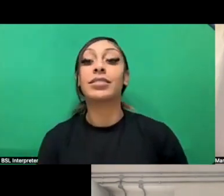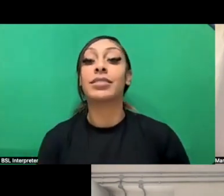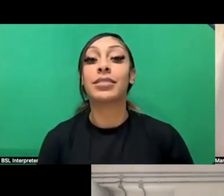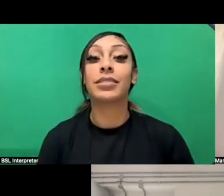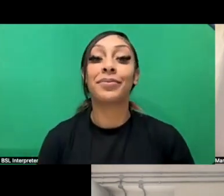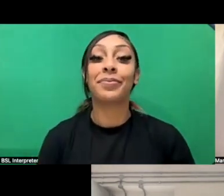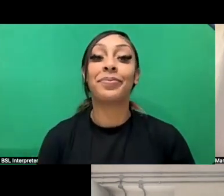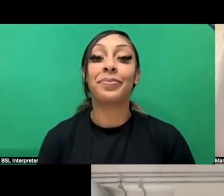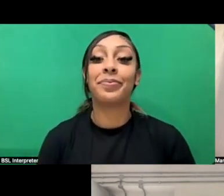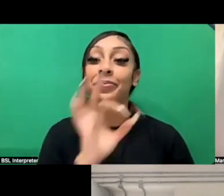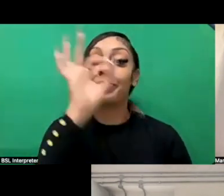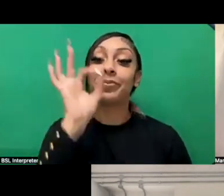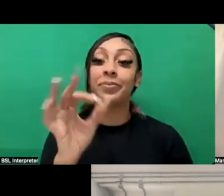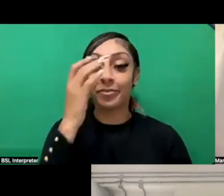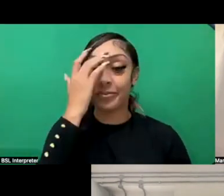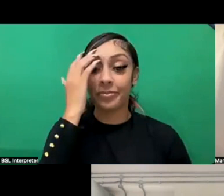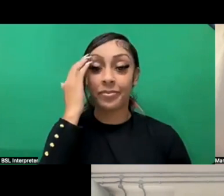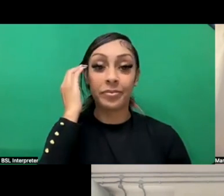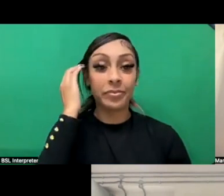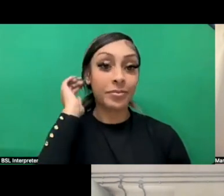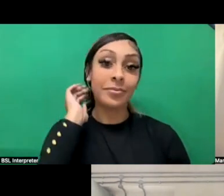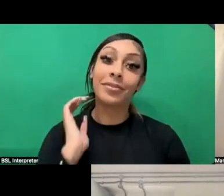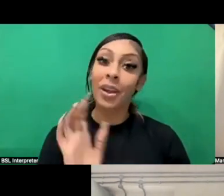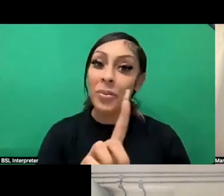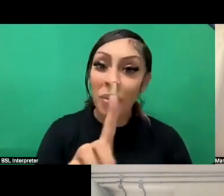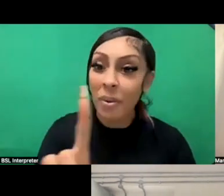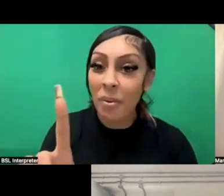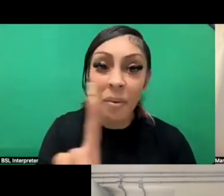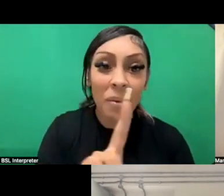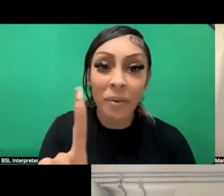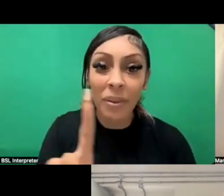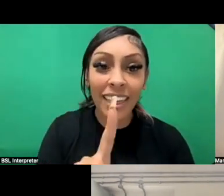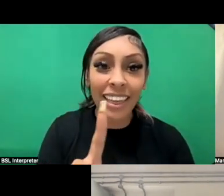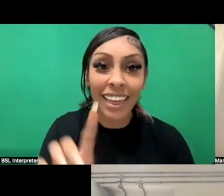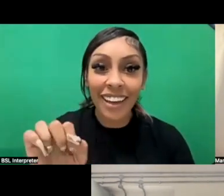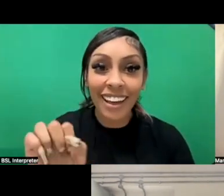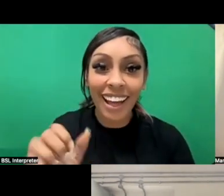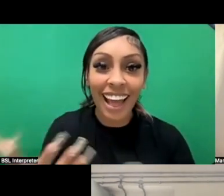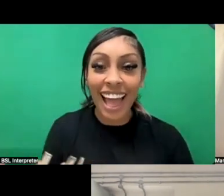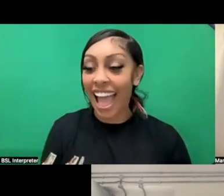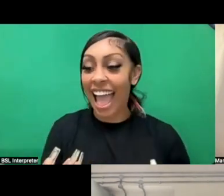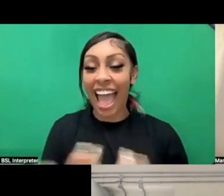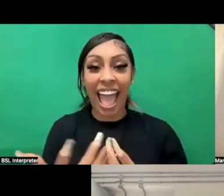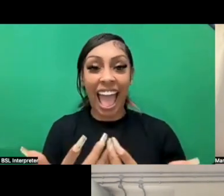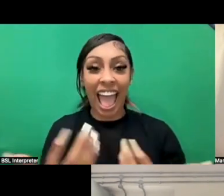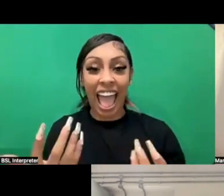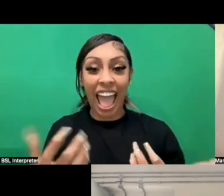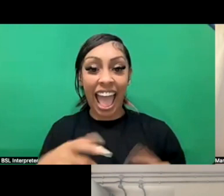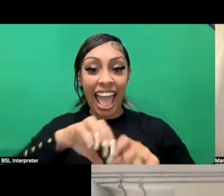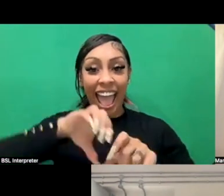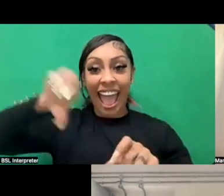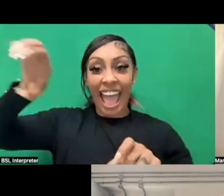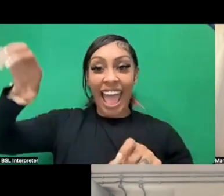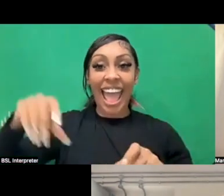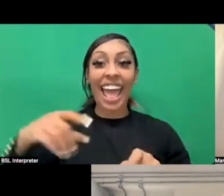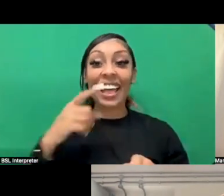was similar to Elizabeth's. Well, yeah. Wait a minute, John. I don't quite understand. How do you play the notes? There's no neck. Yeah, no,